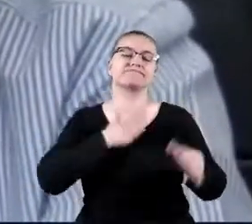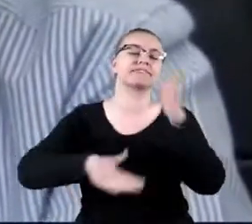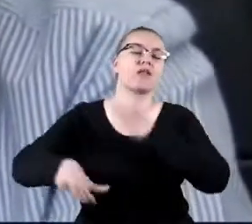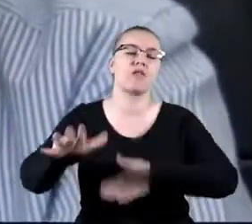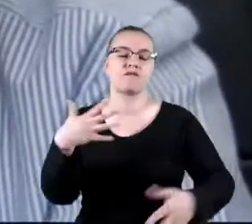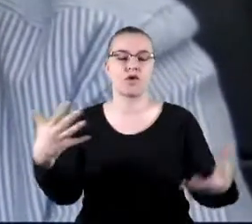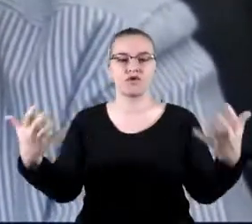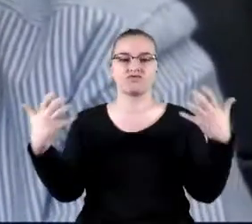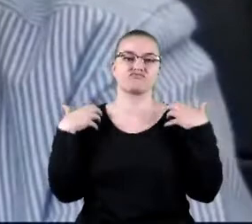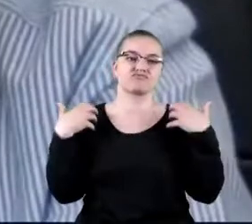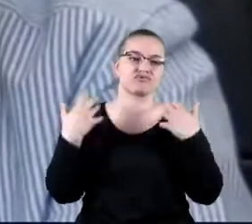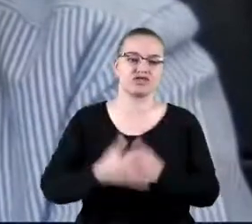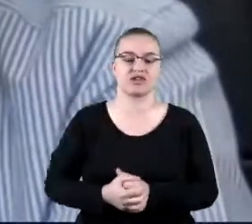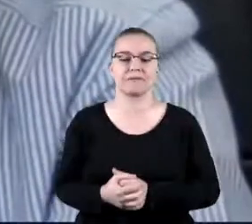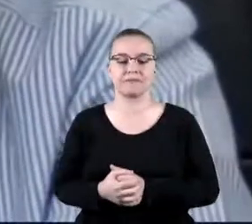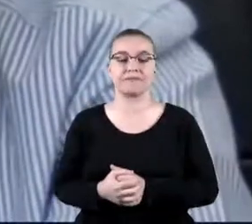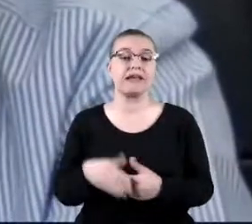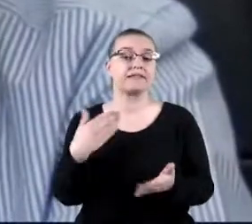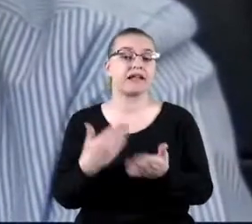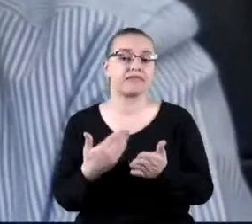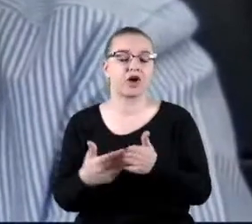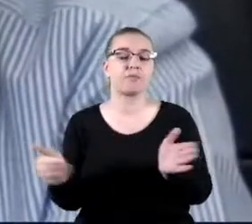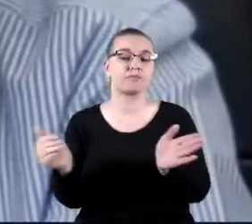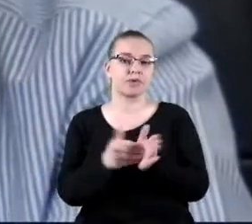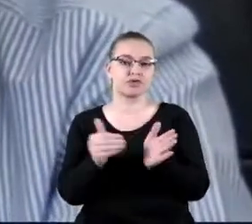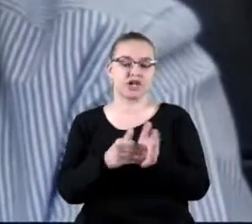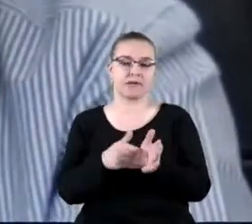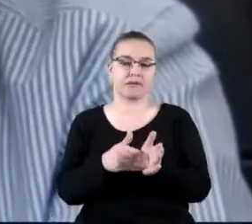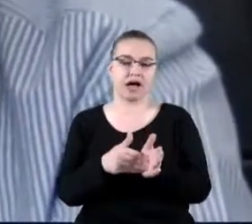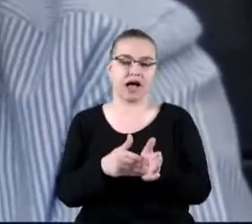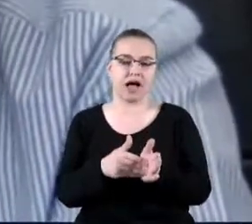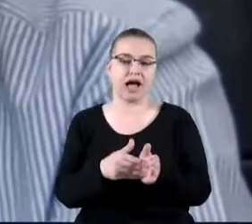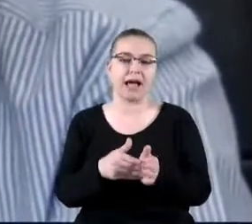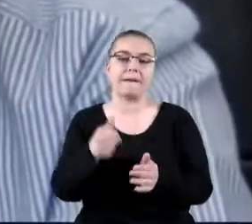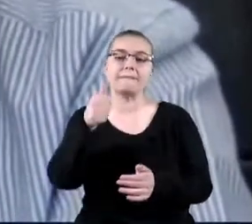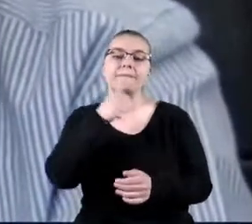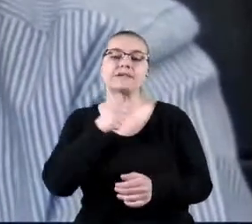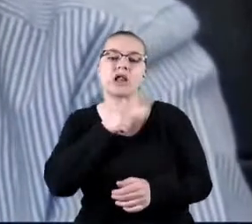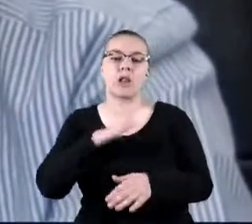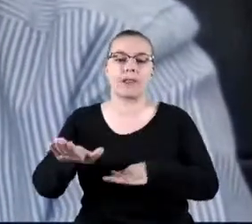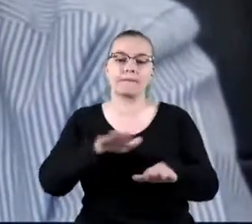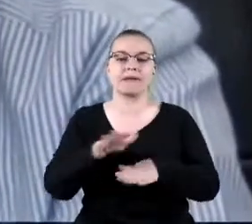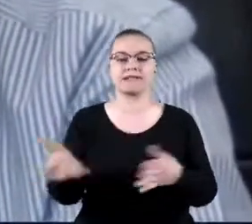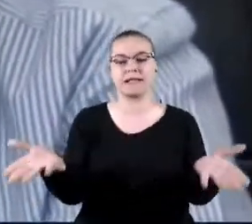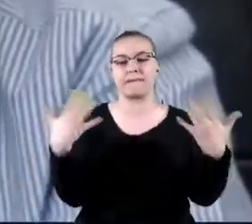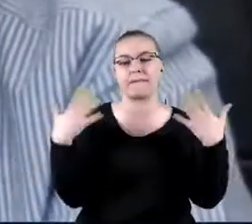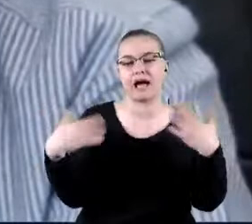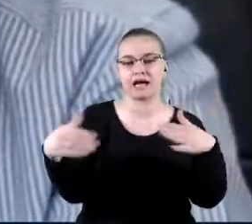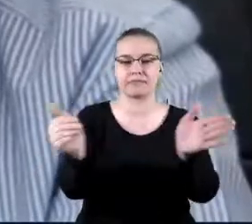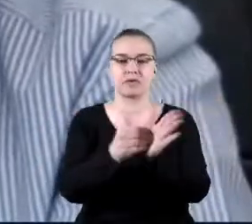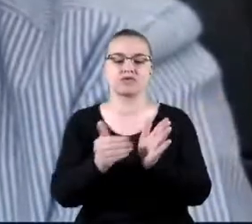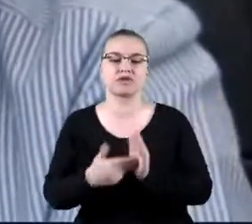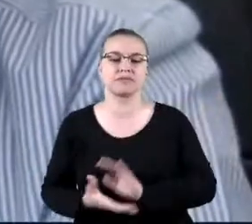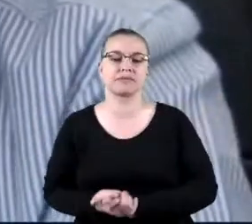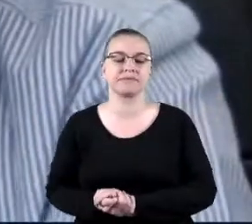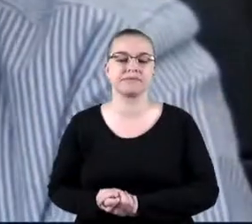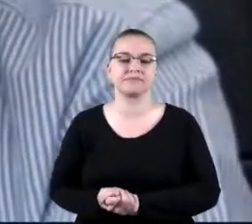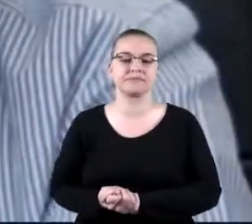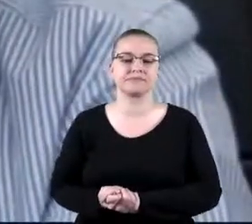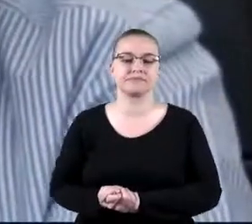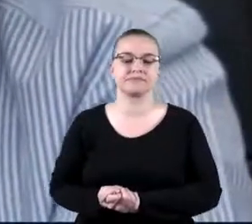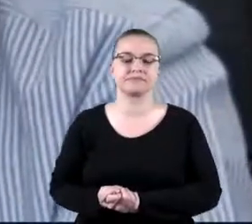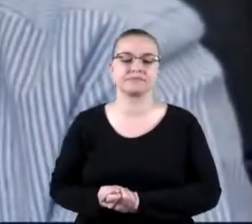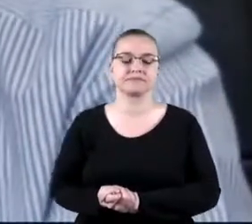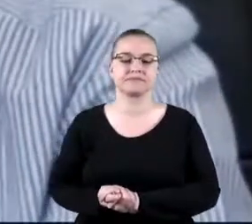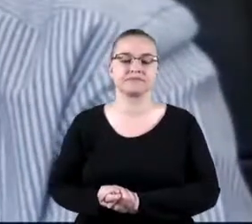live, to be able to be happy. So we need green spaces, parks.